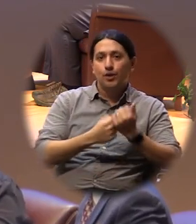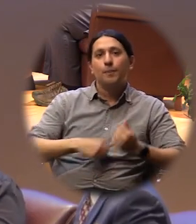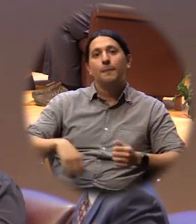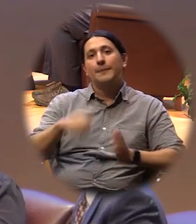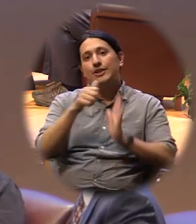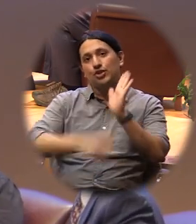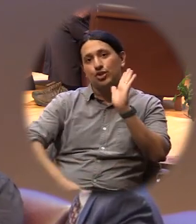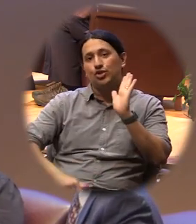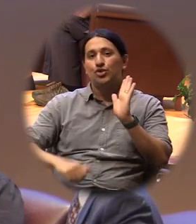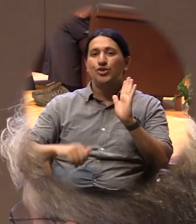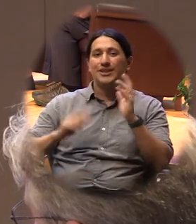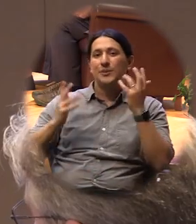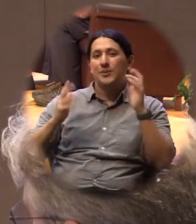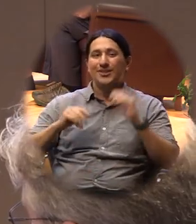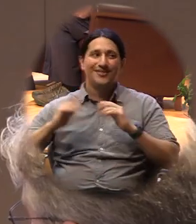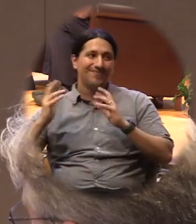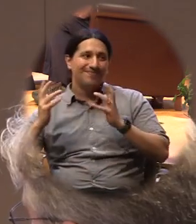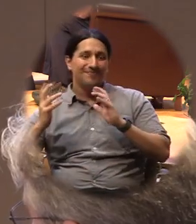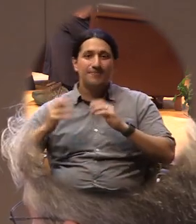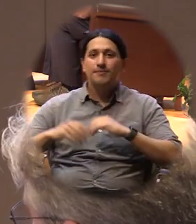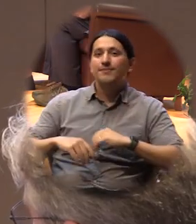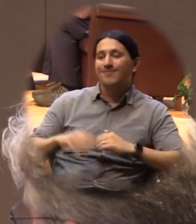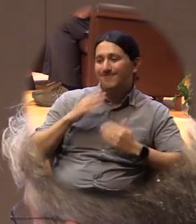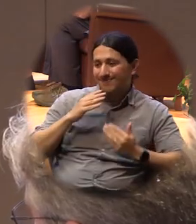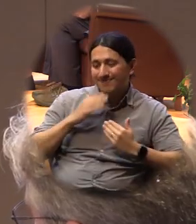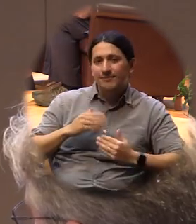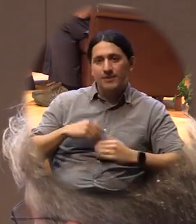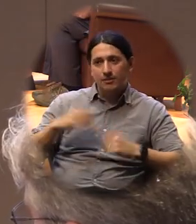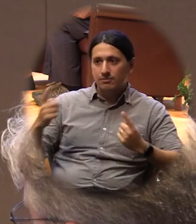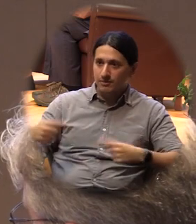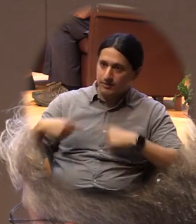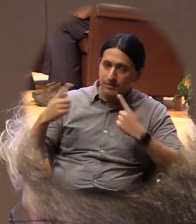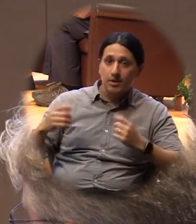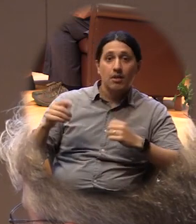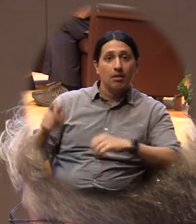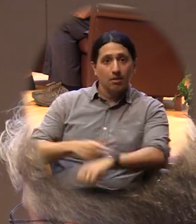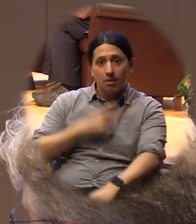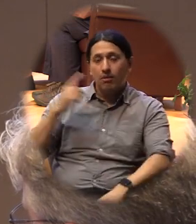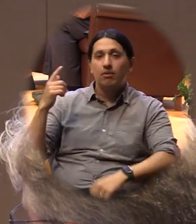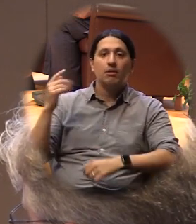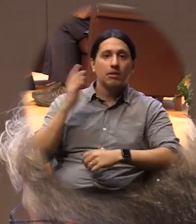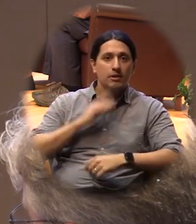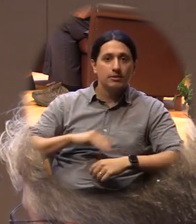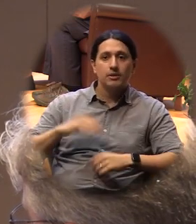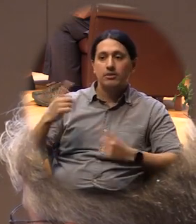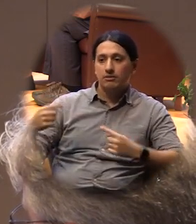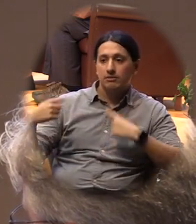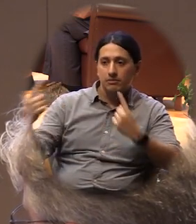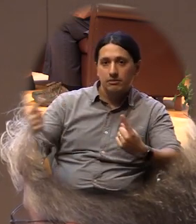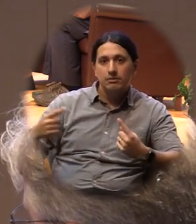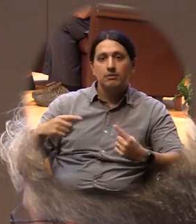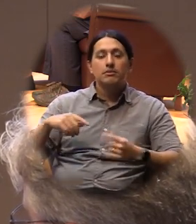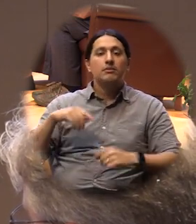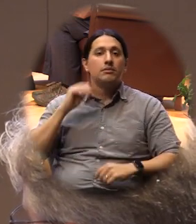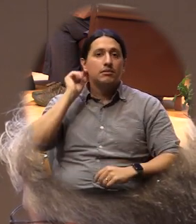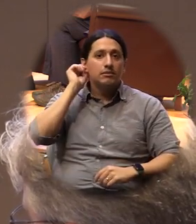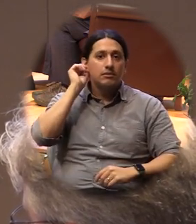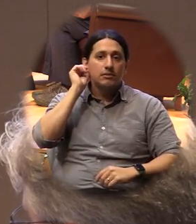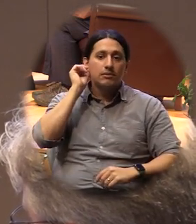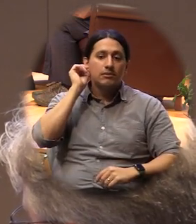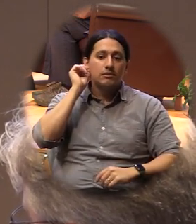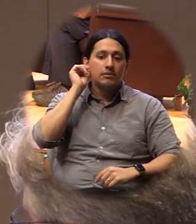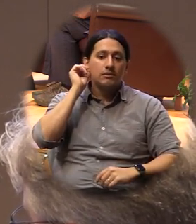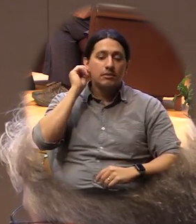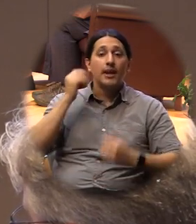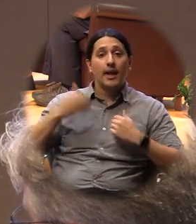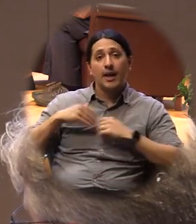After quite a lot to get to this point. And when I had my consult, I was with the surgeon, but he had with him a